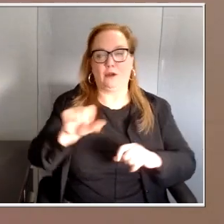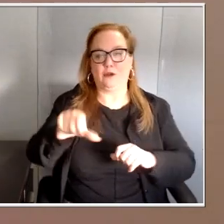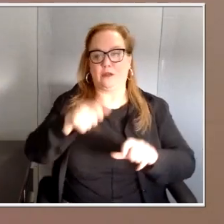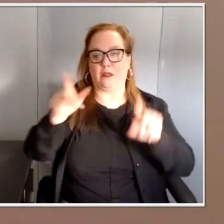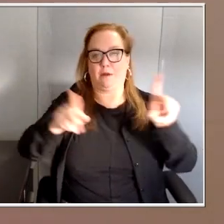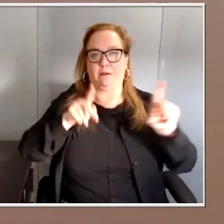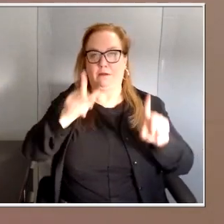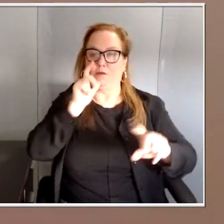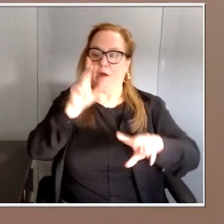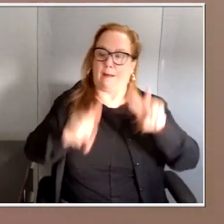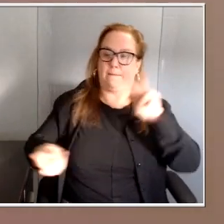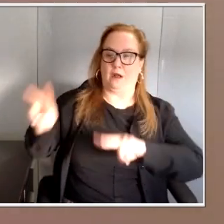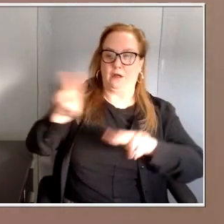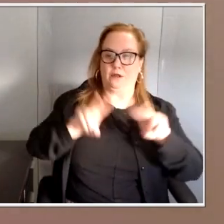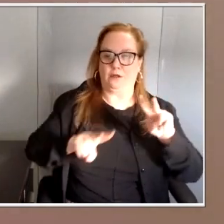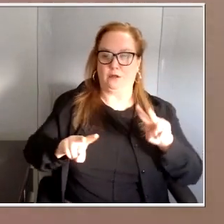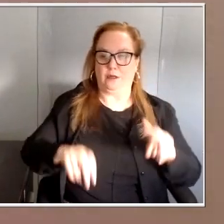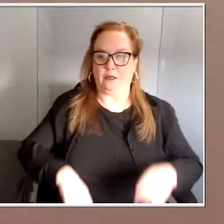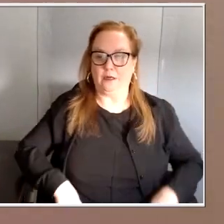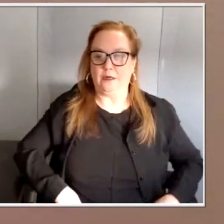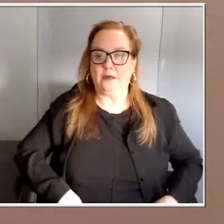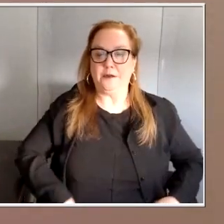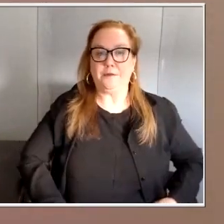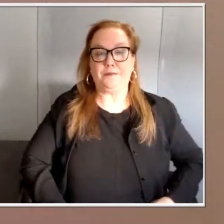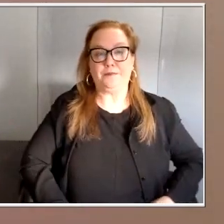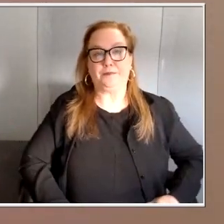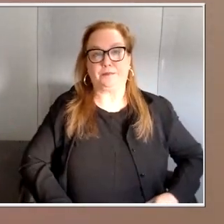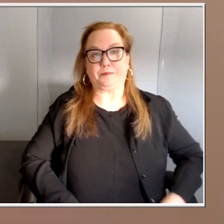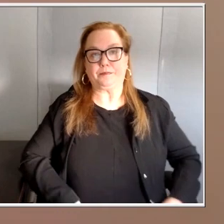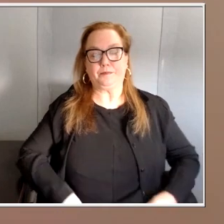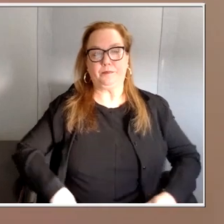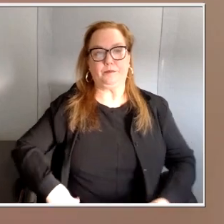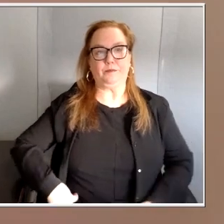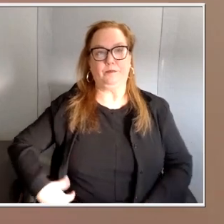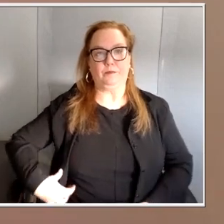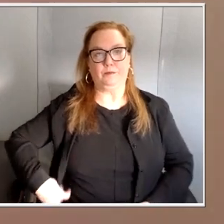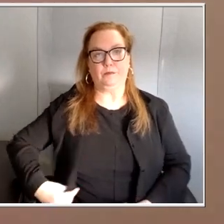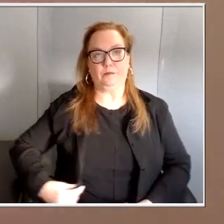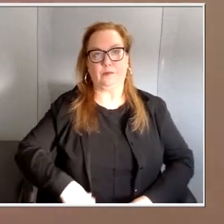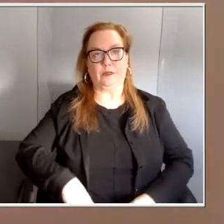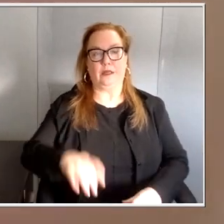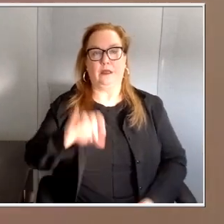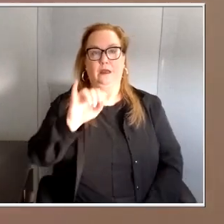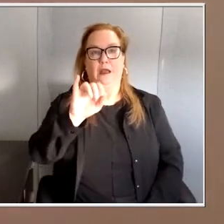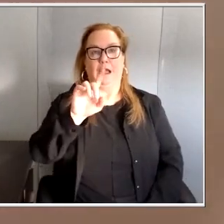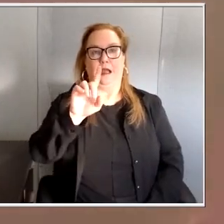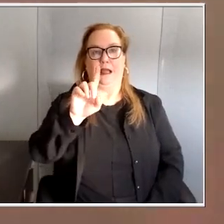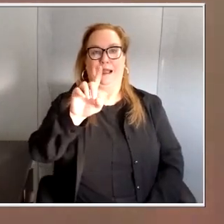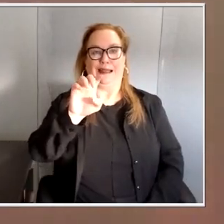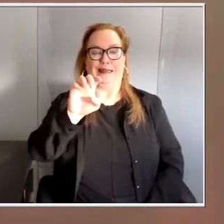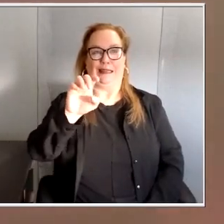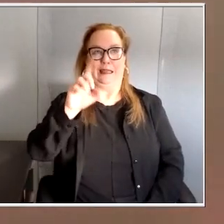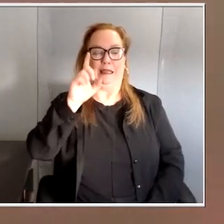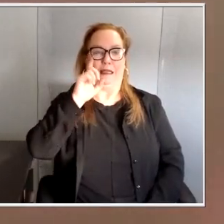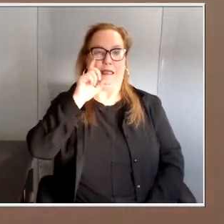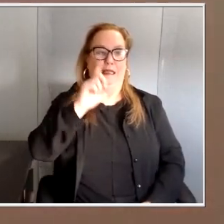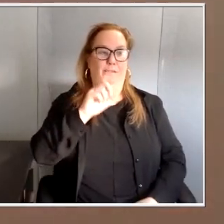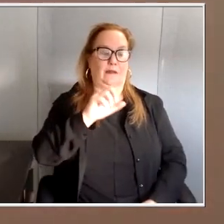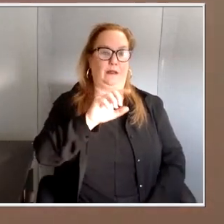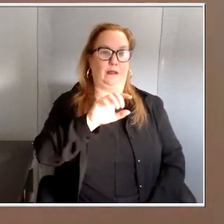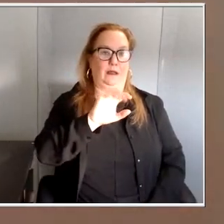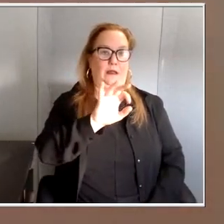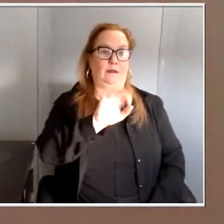not monitoring, and B is ID for dummies. I think of B as